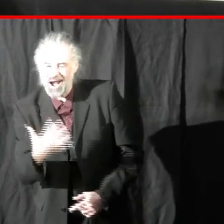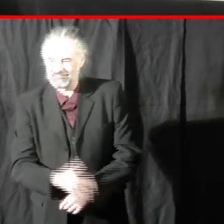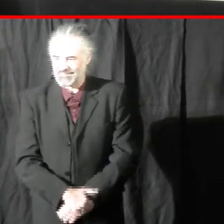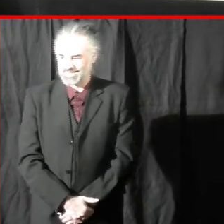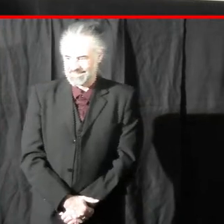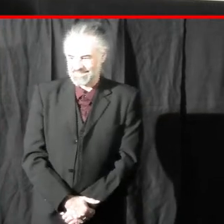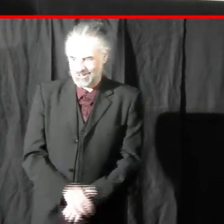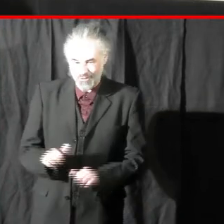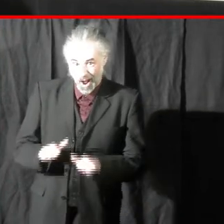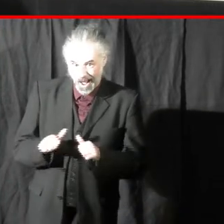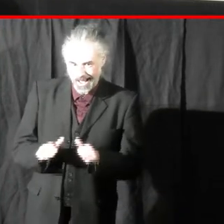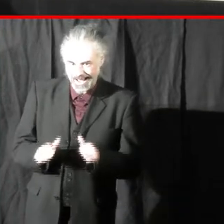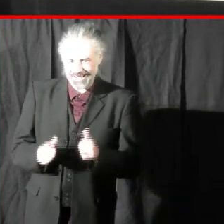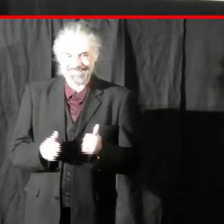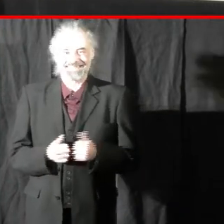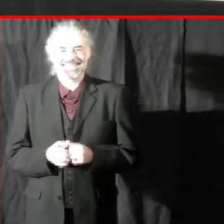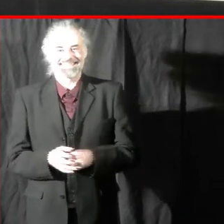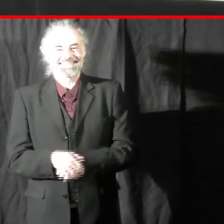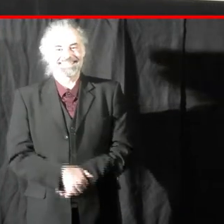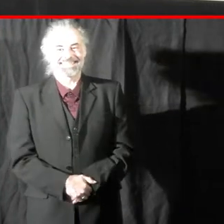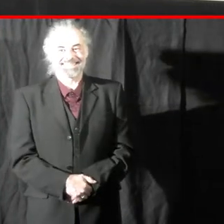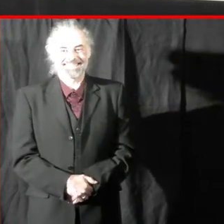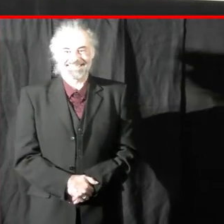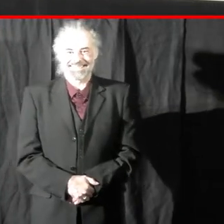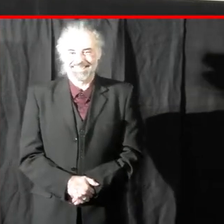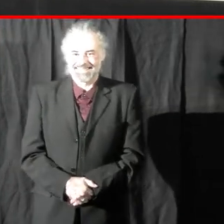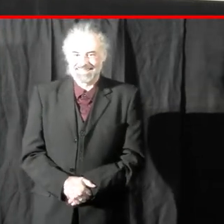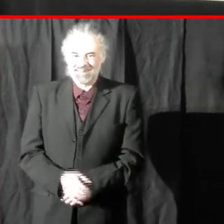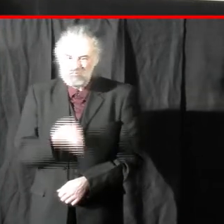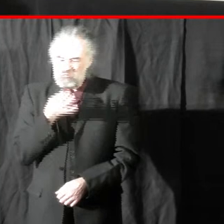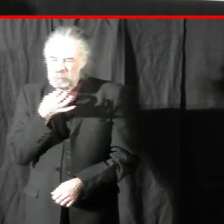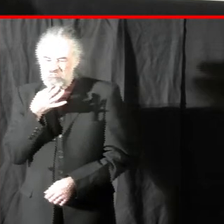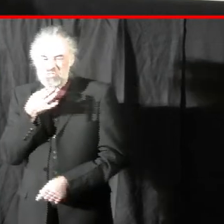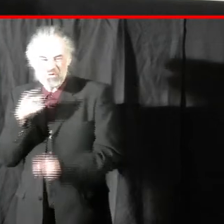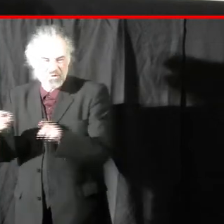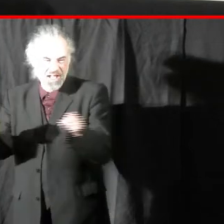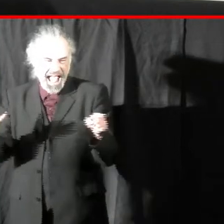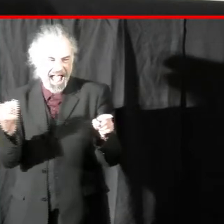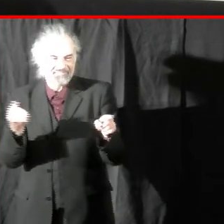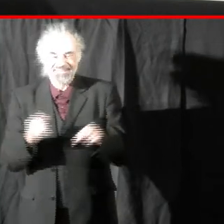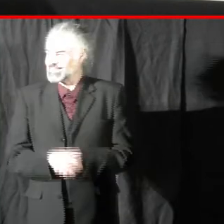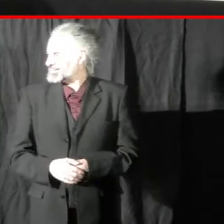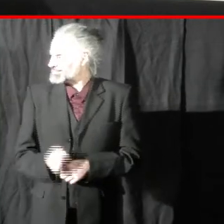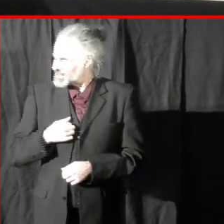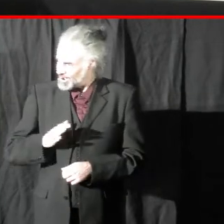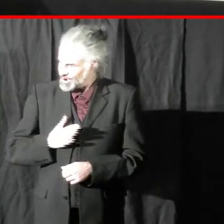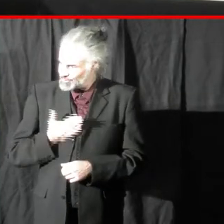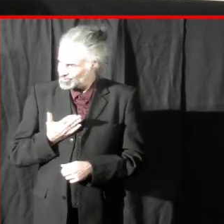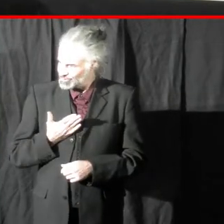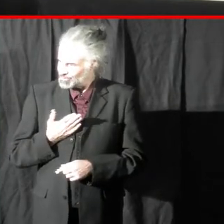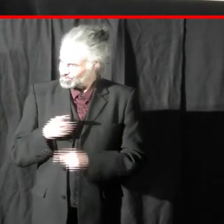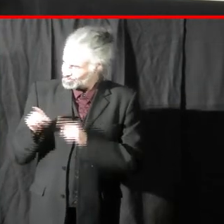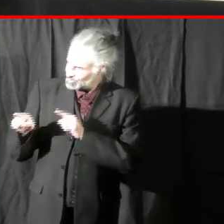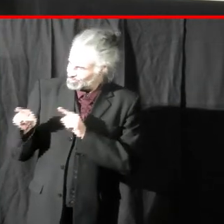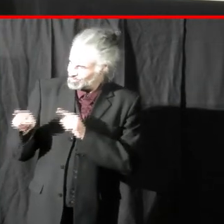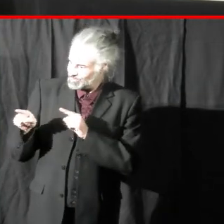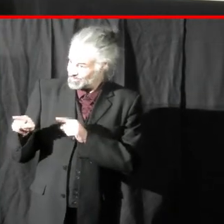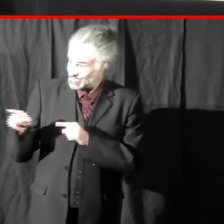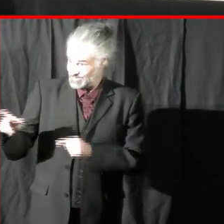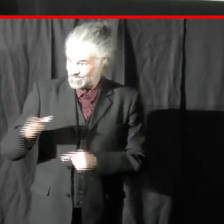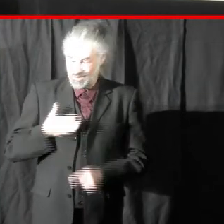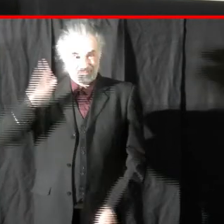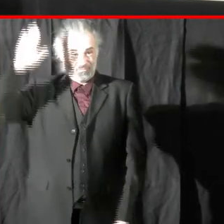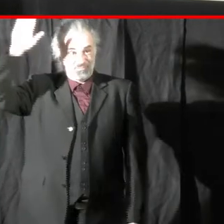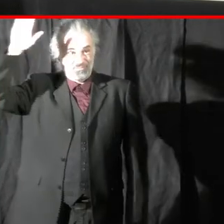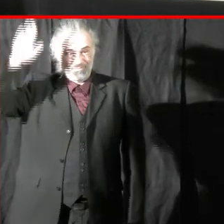okay? there's a few young people in the room. I'm interested, if you want to pop your hand